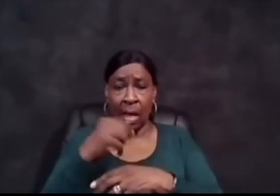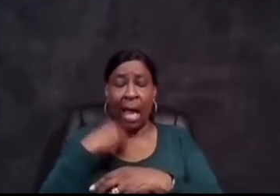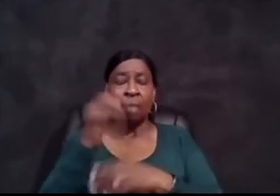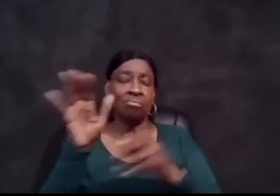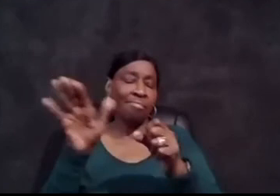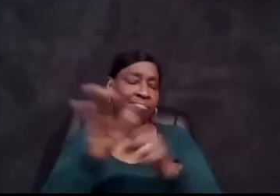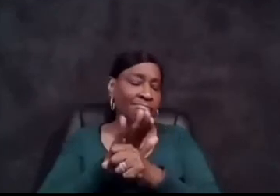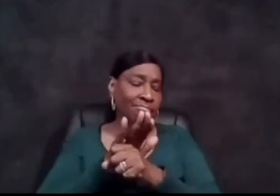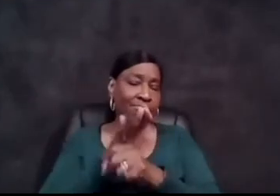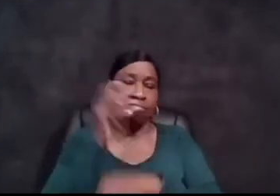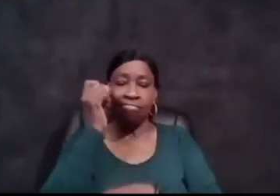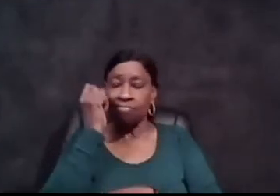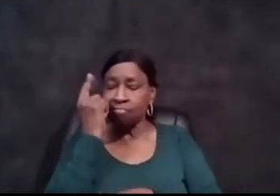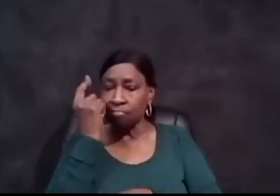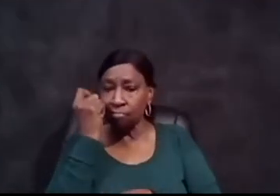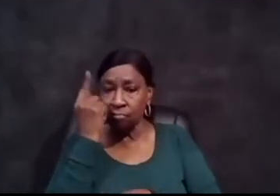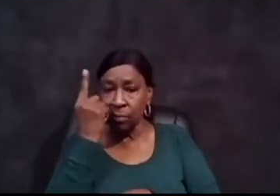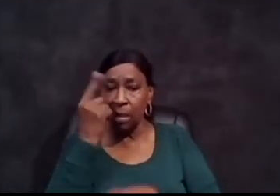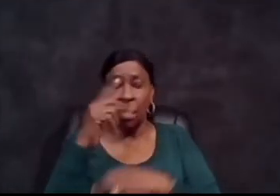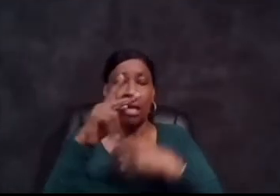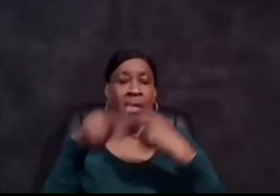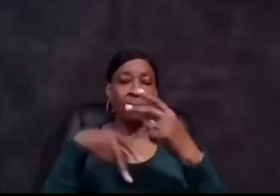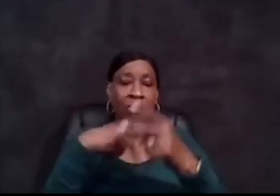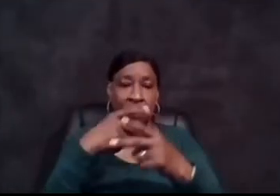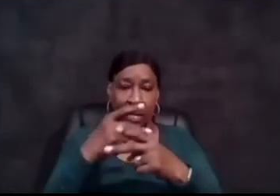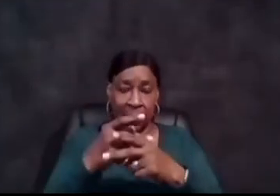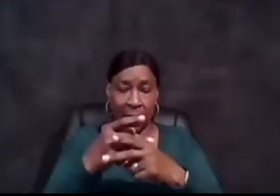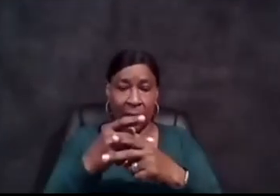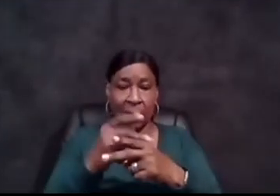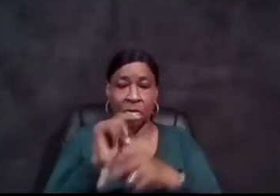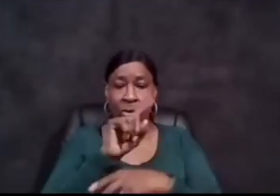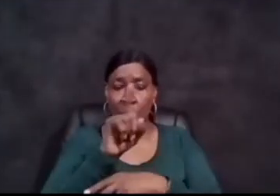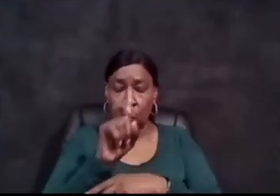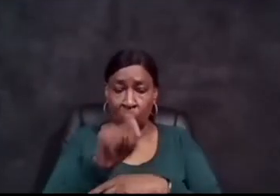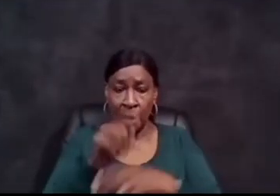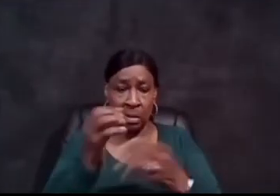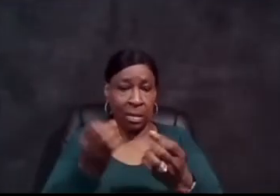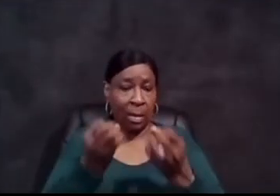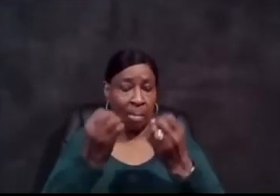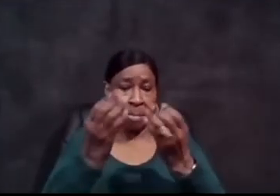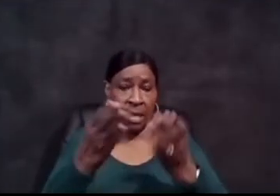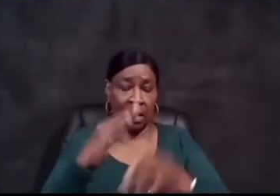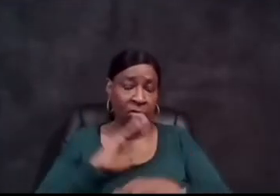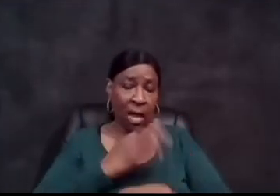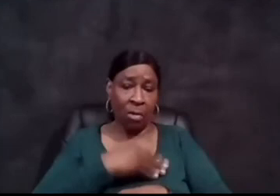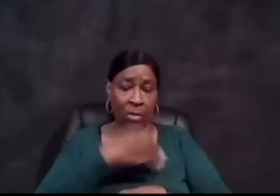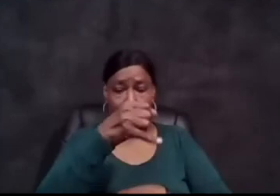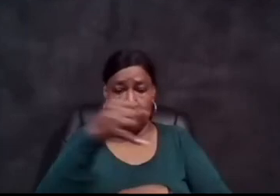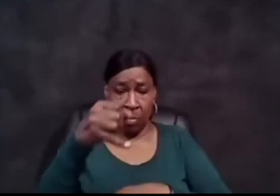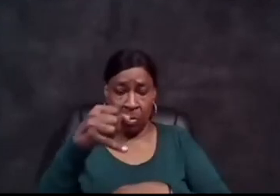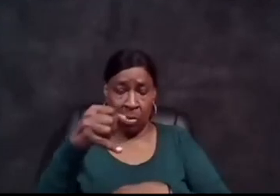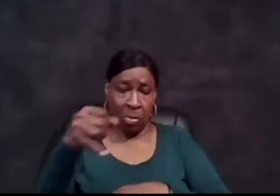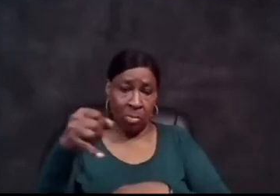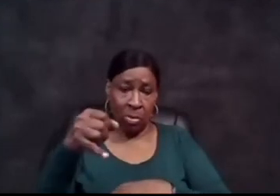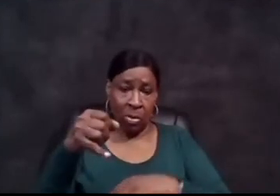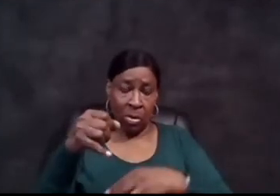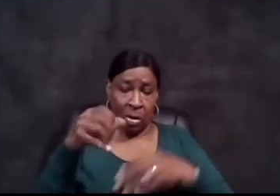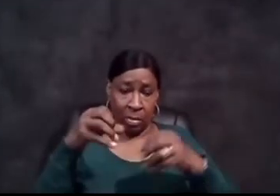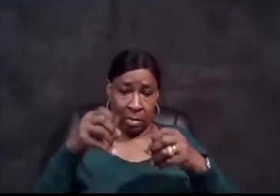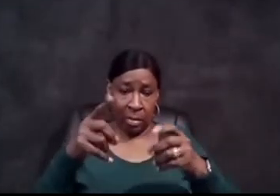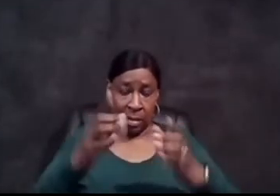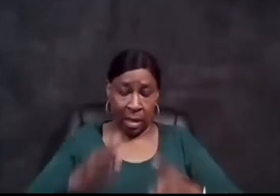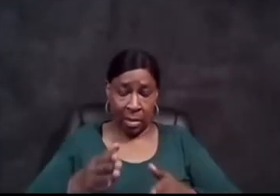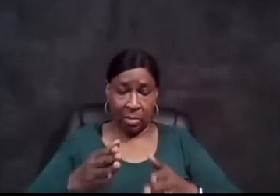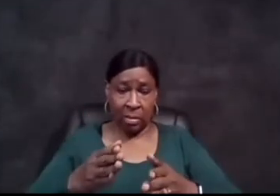understand the kind of thrust of the question that a lot of our border scholarship or scholarship about migration and